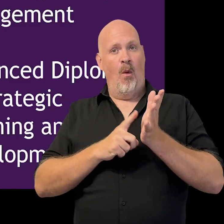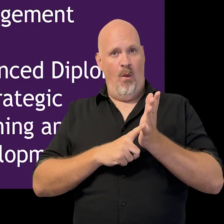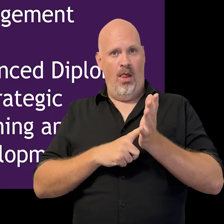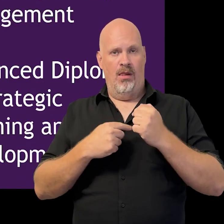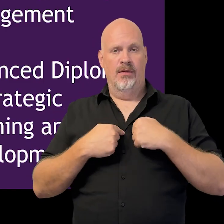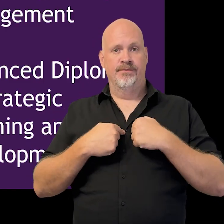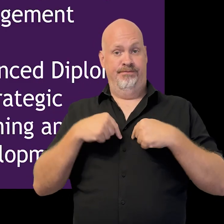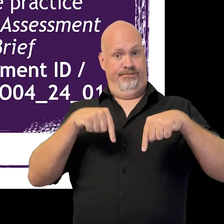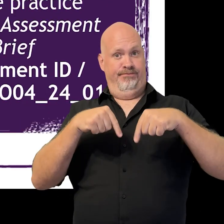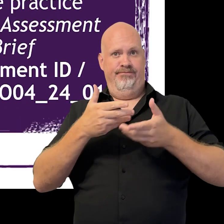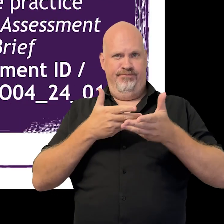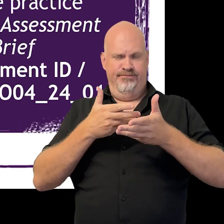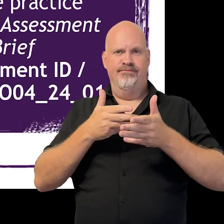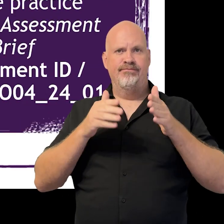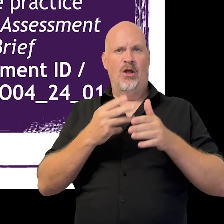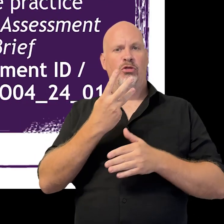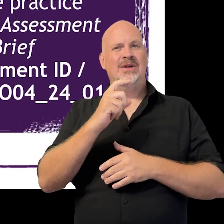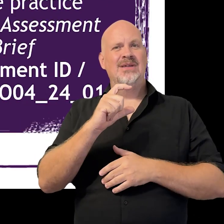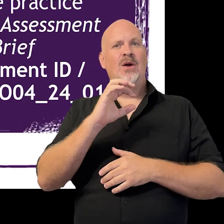Development.